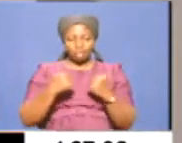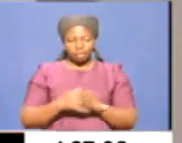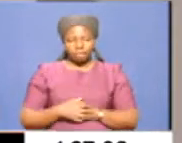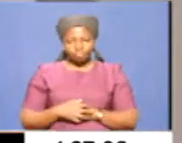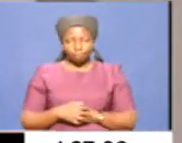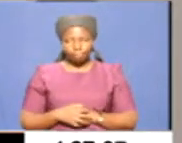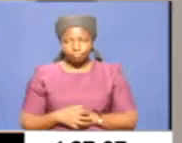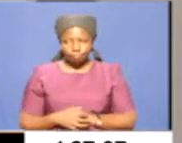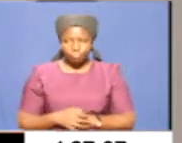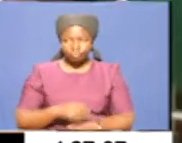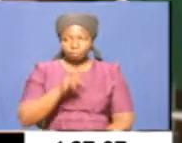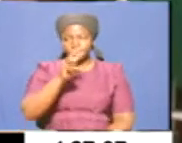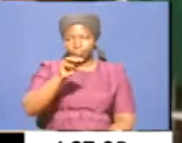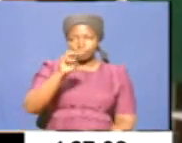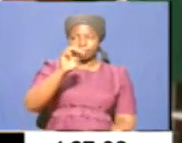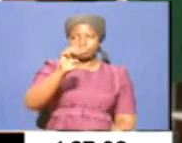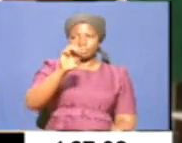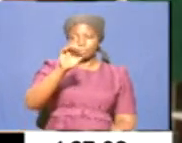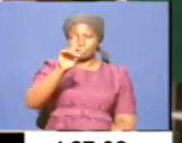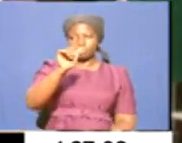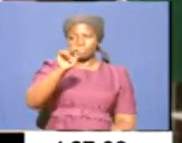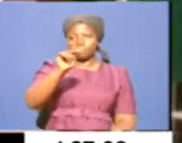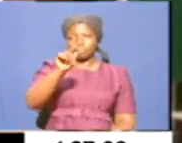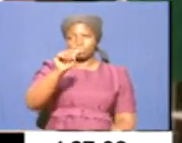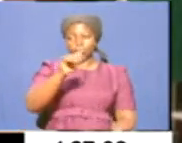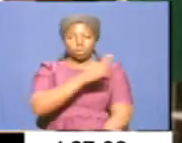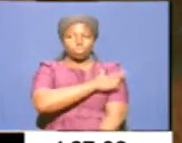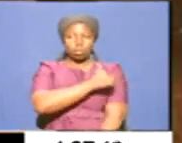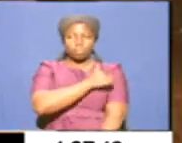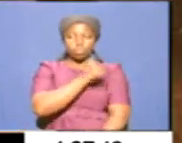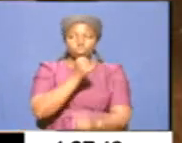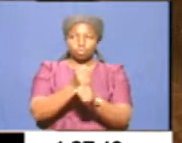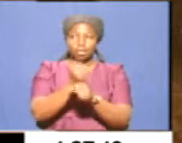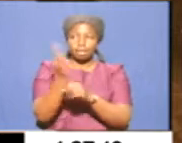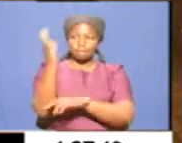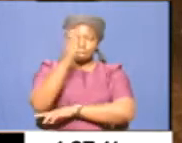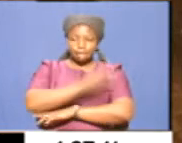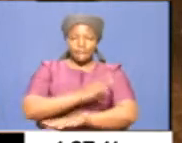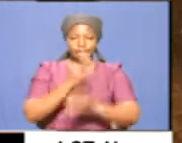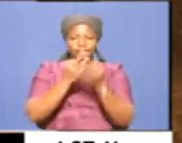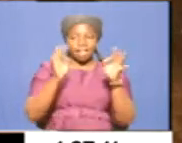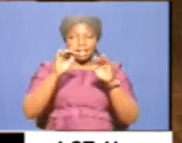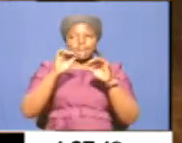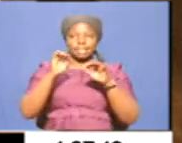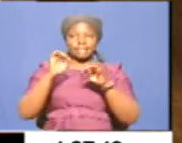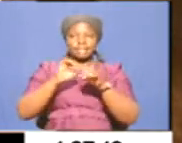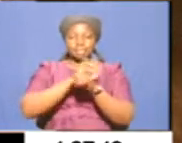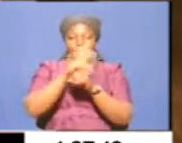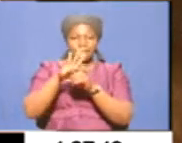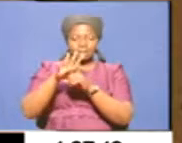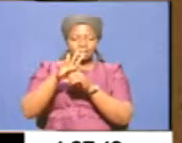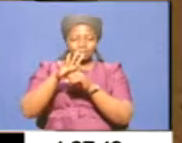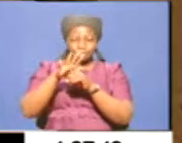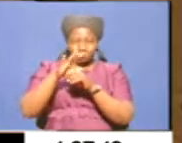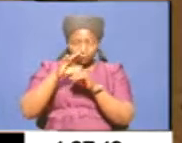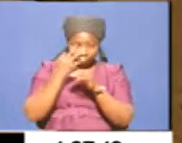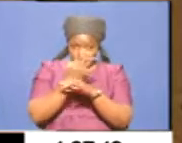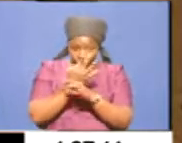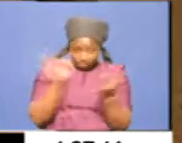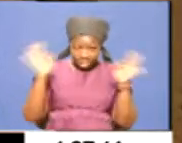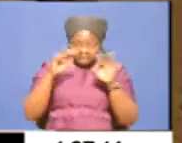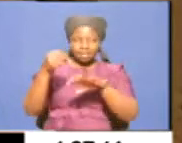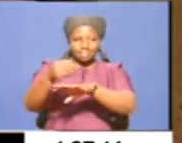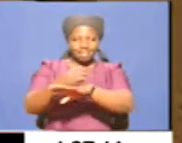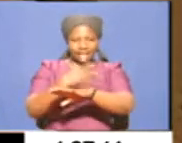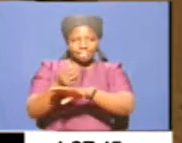Africa Care Hospital is undertaking a 3 days free cancer screening as part of celebrating the Cancer Awareness Month.